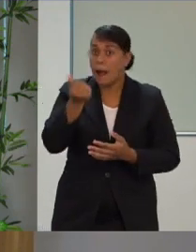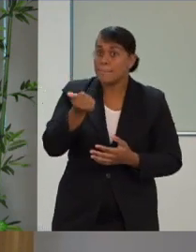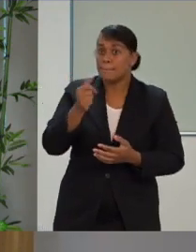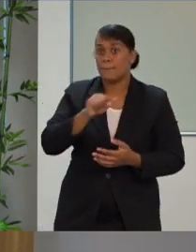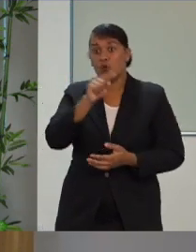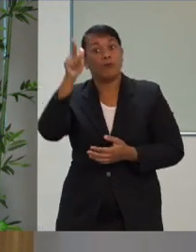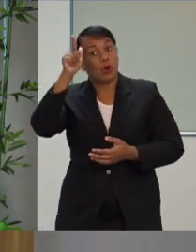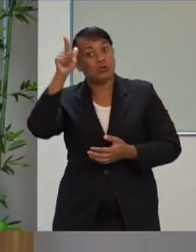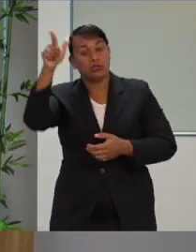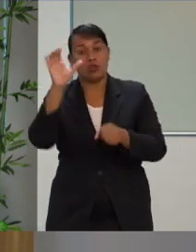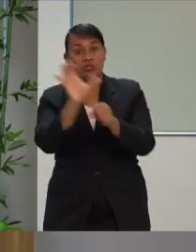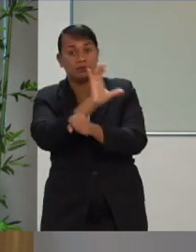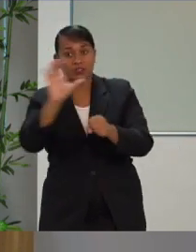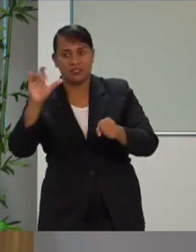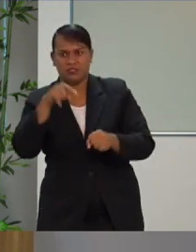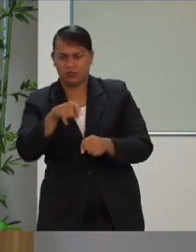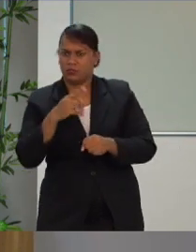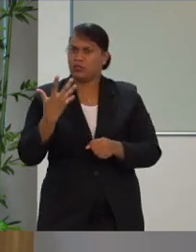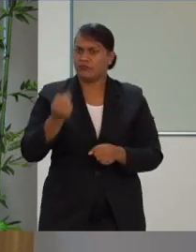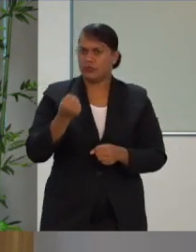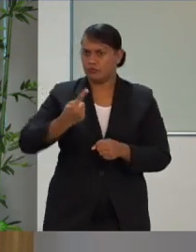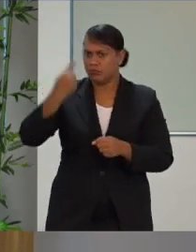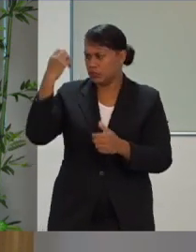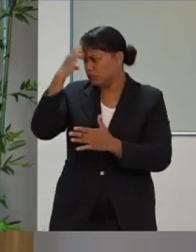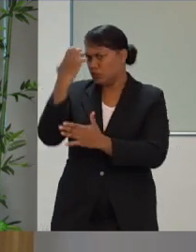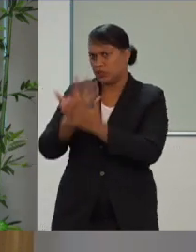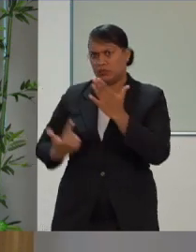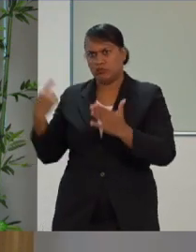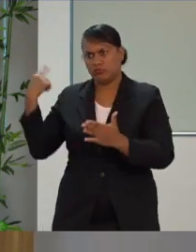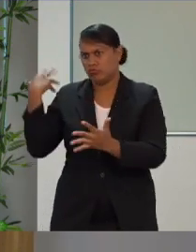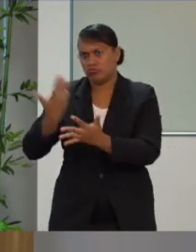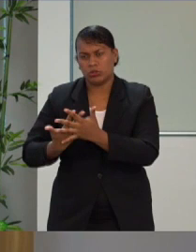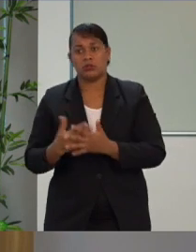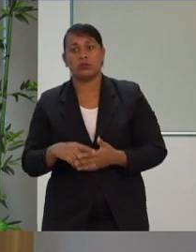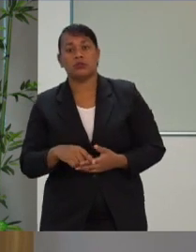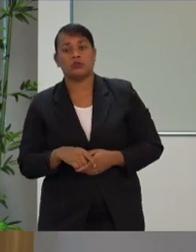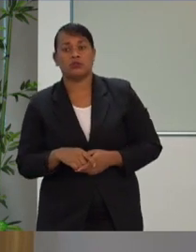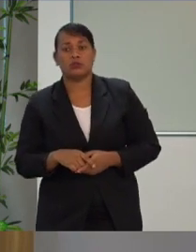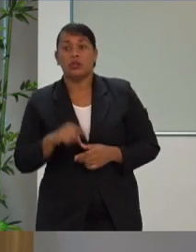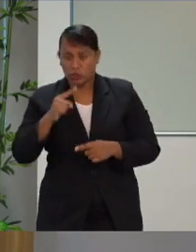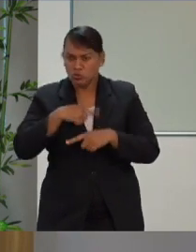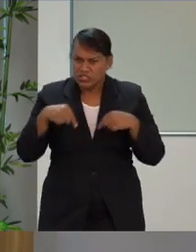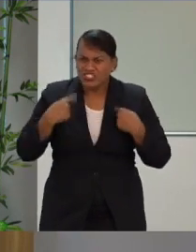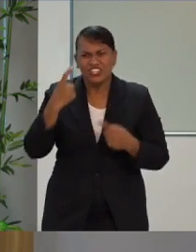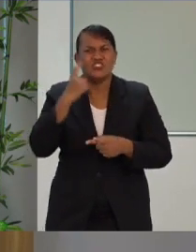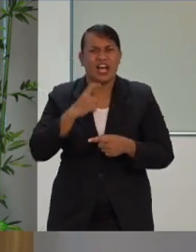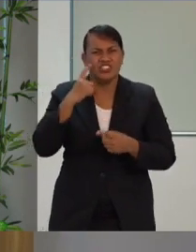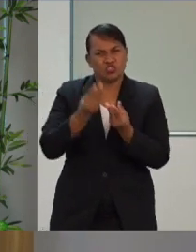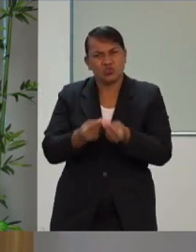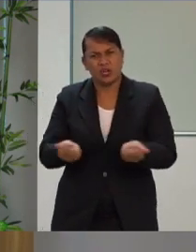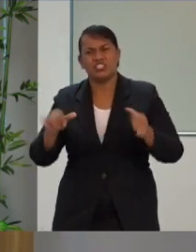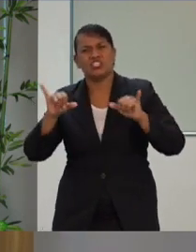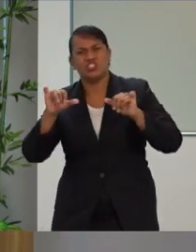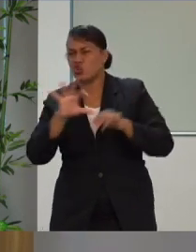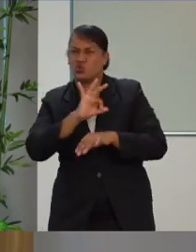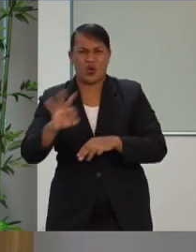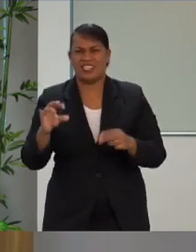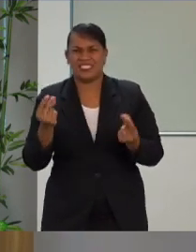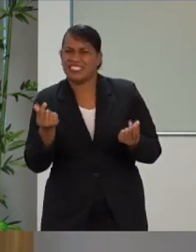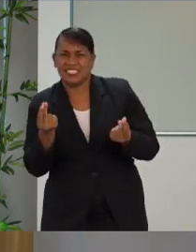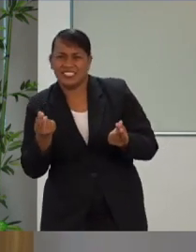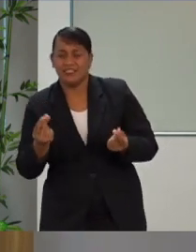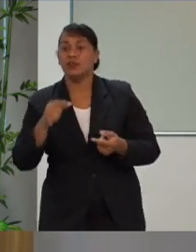particular in times such as this. So we're trying to address those issues. It's not easy because on the flip side, of course, FNPF is concerned